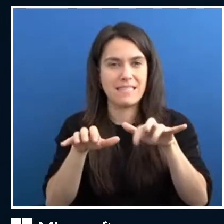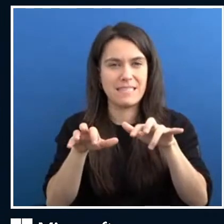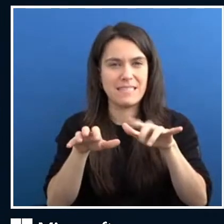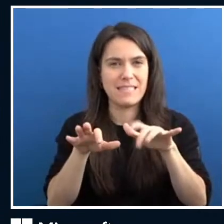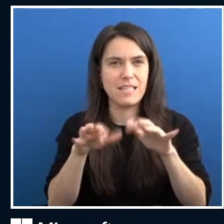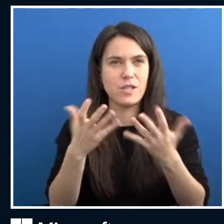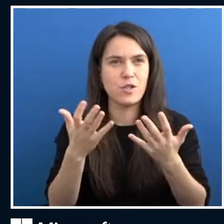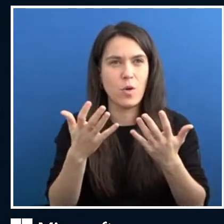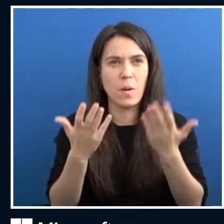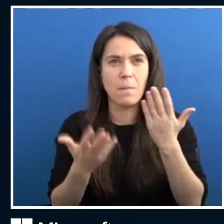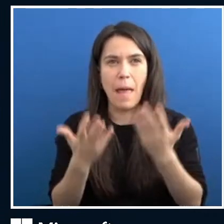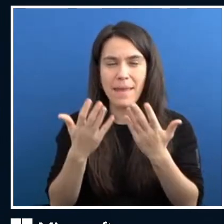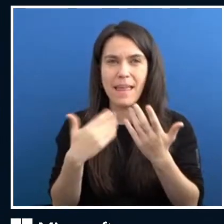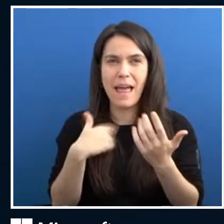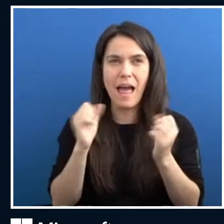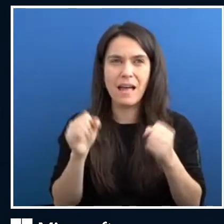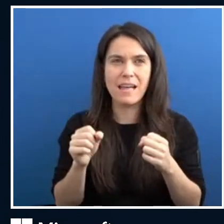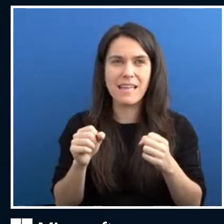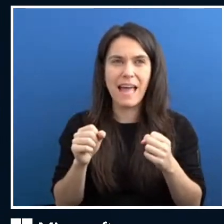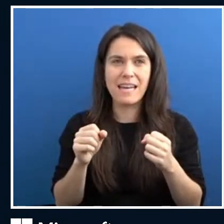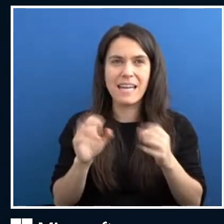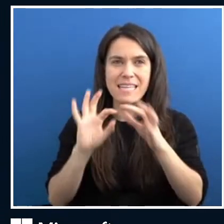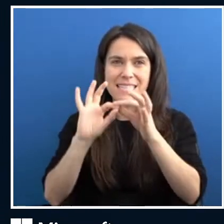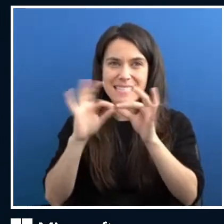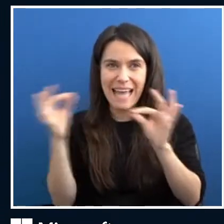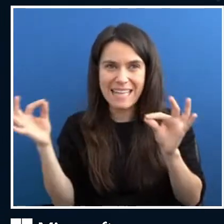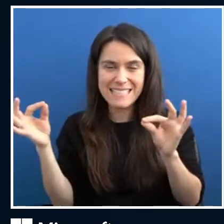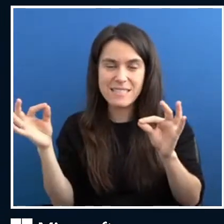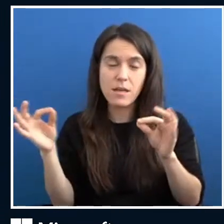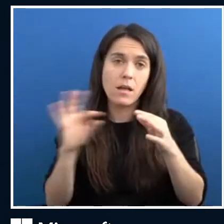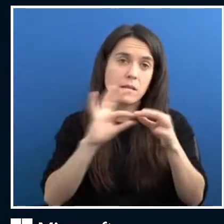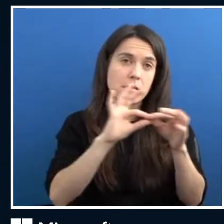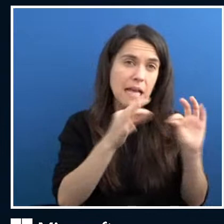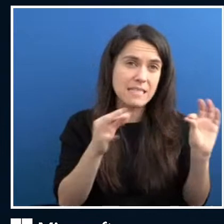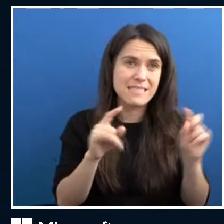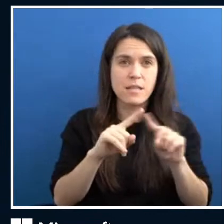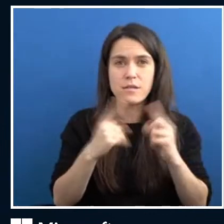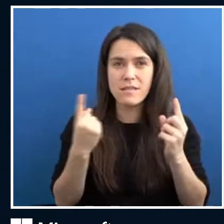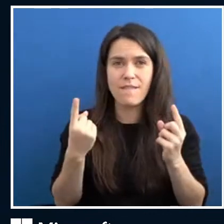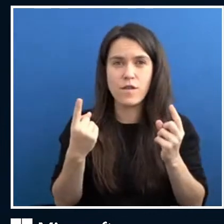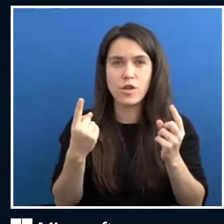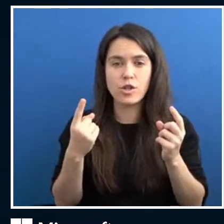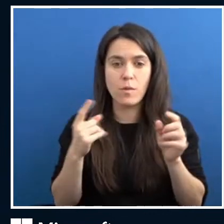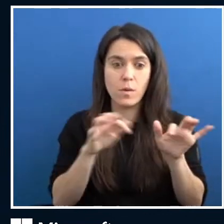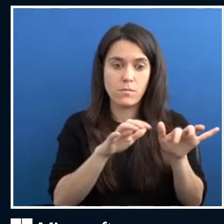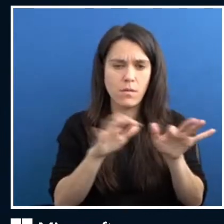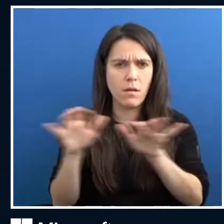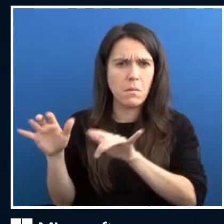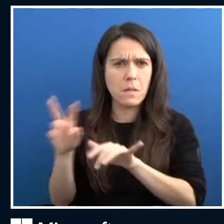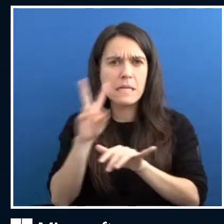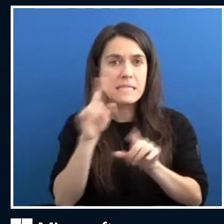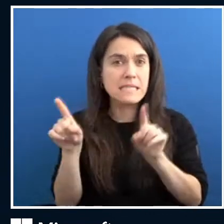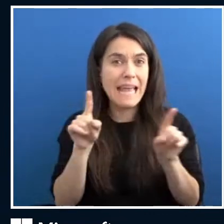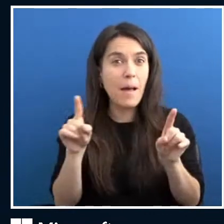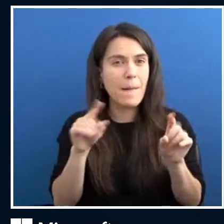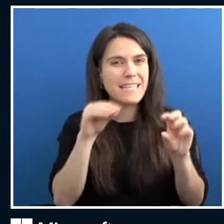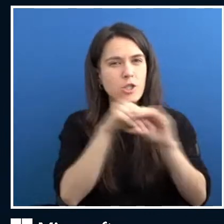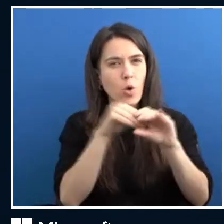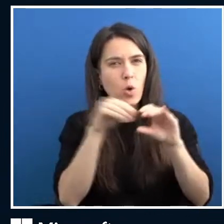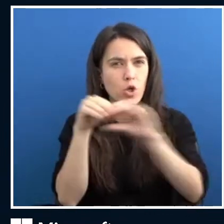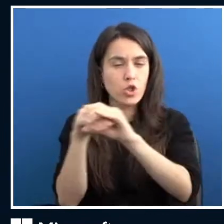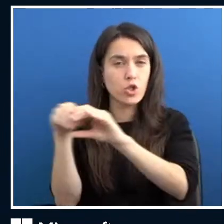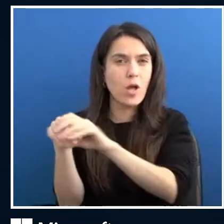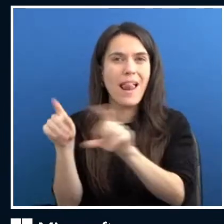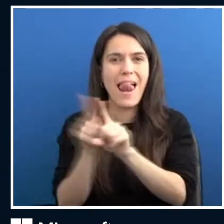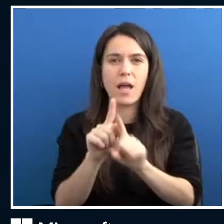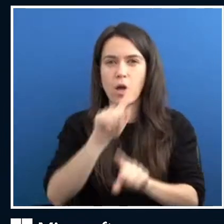this on the left side and also text on the right side. So you need to store this somewhere as a question, right?